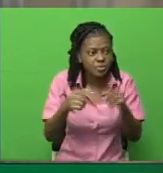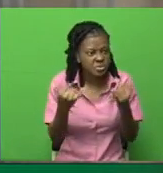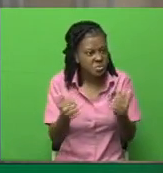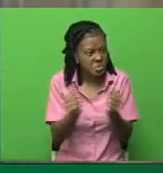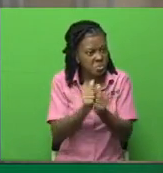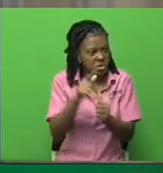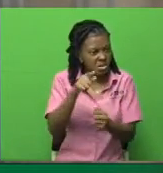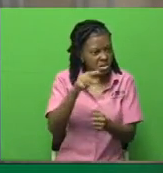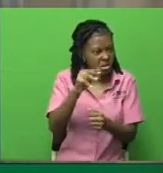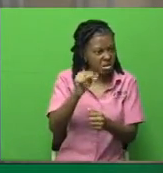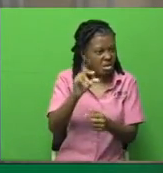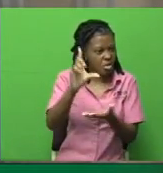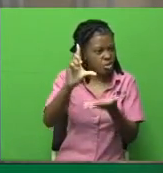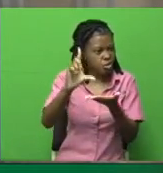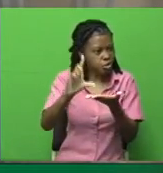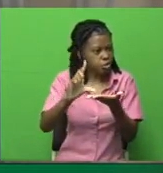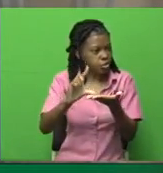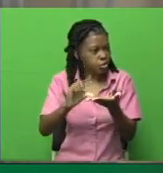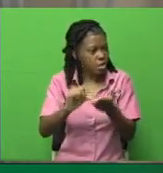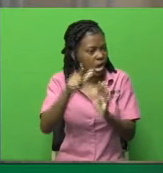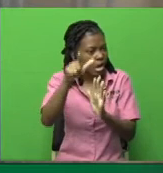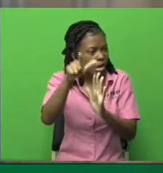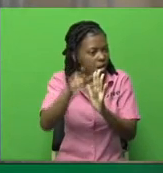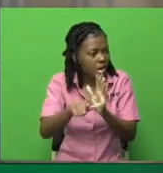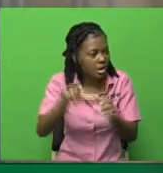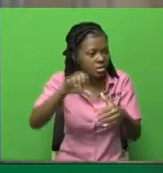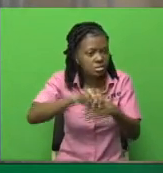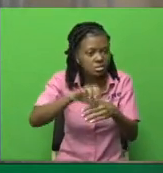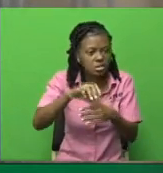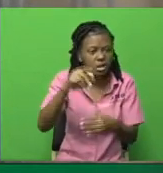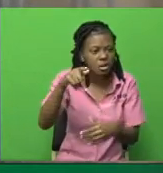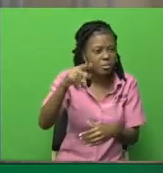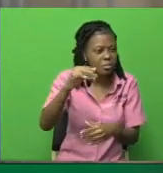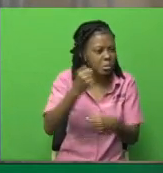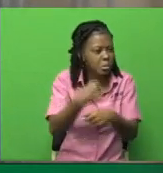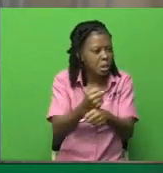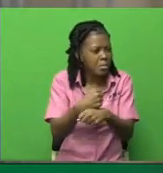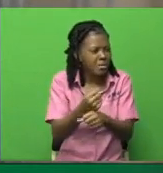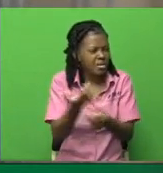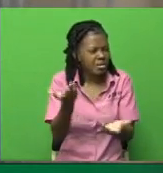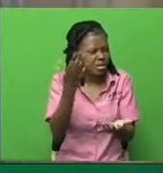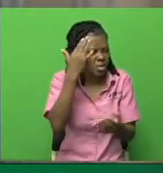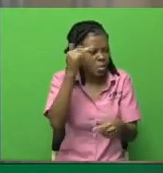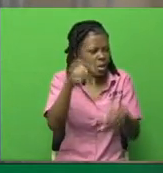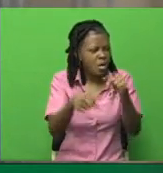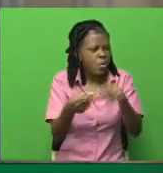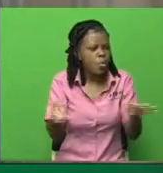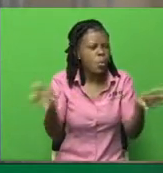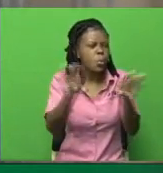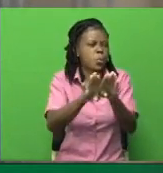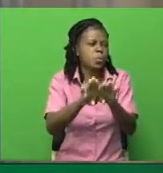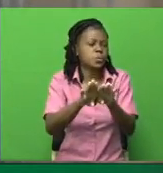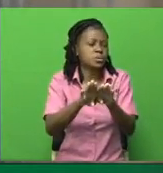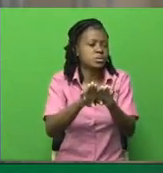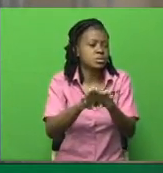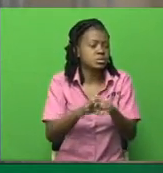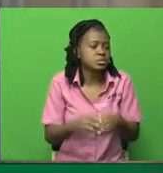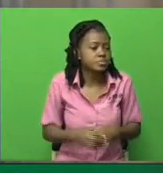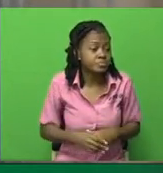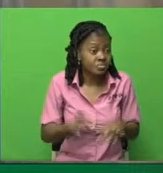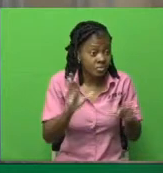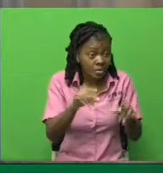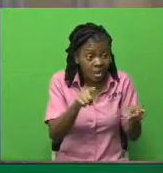is what caused the closure of LNG train one even if all the ministers promised gas production comes in stream